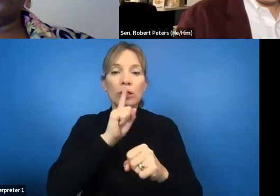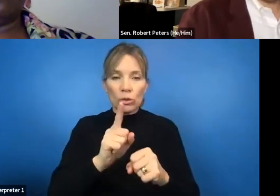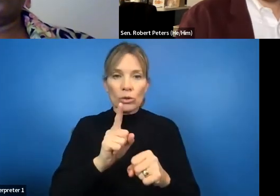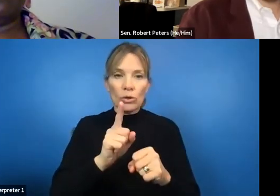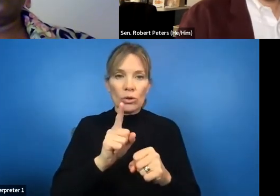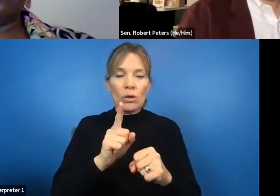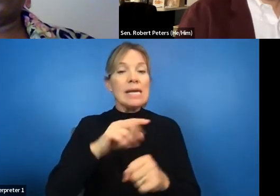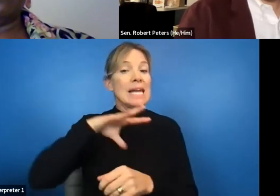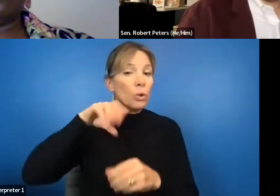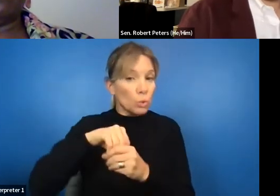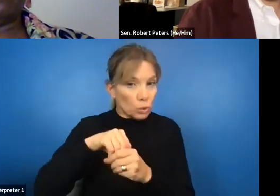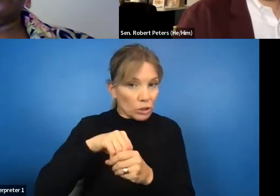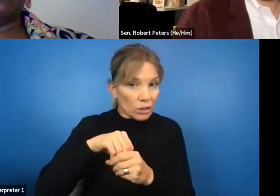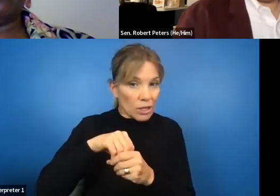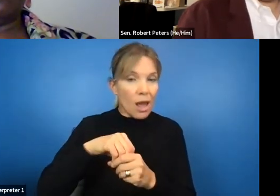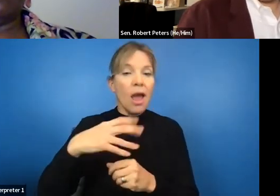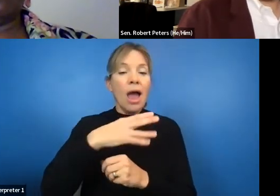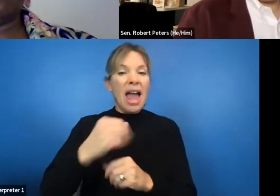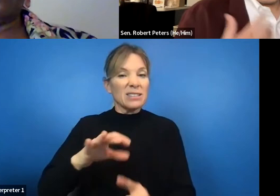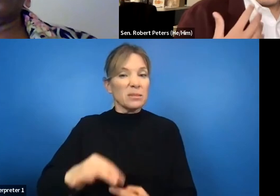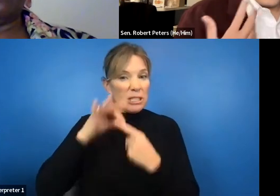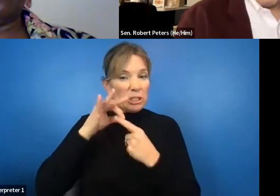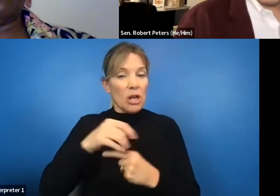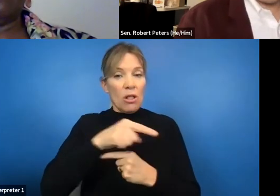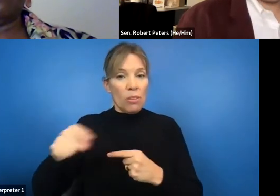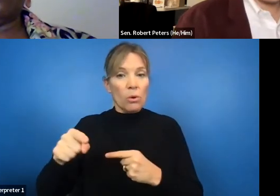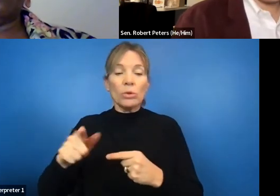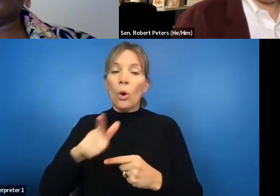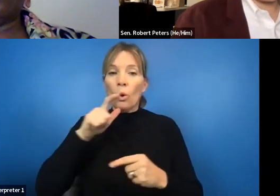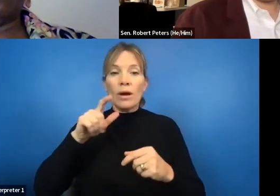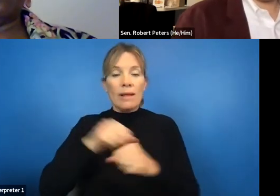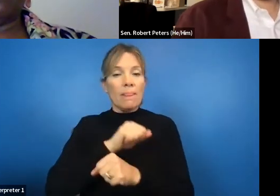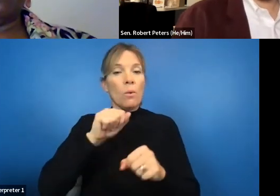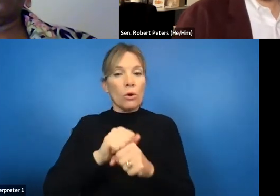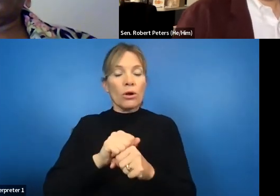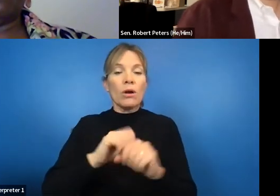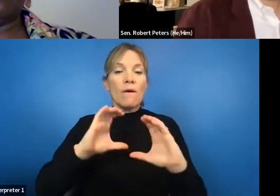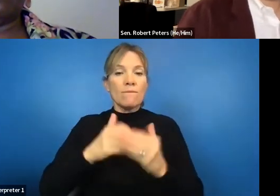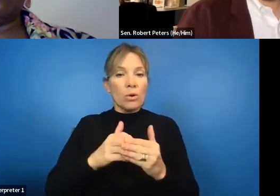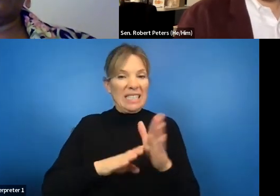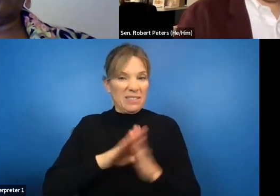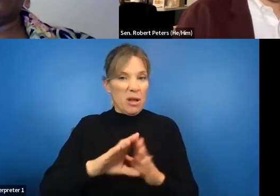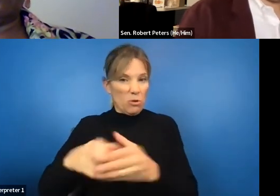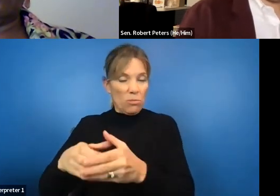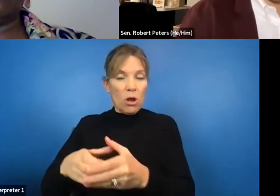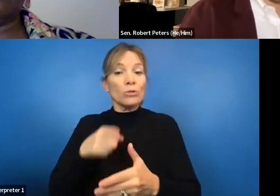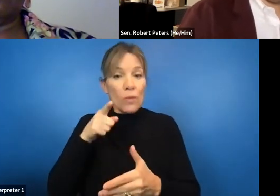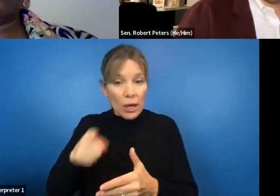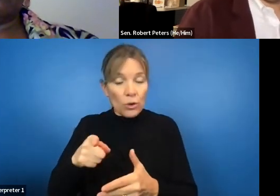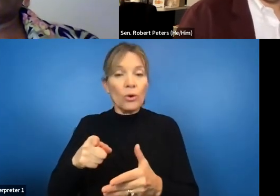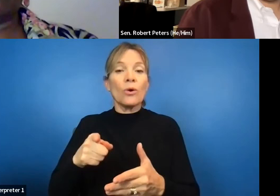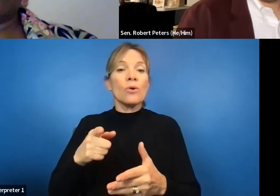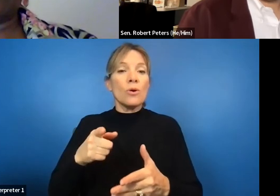and inclusion, and particularly those who are in the workforce development space, so that you are getting